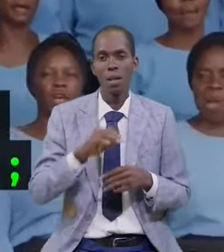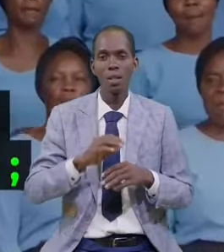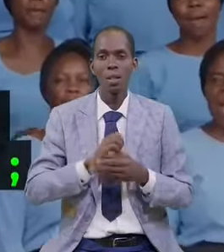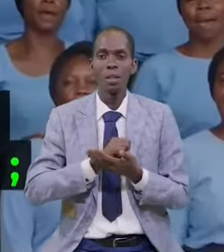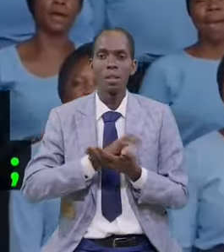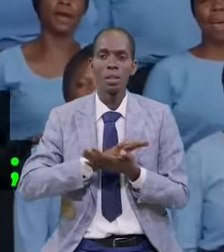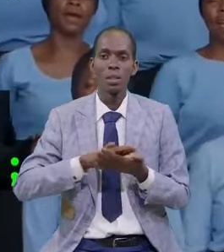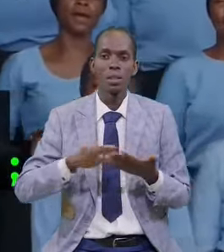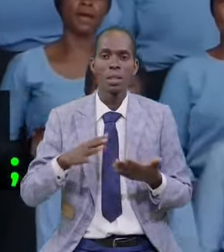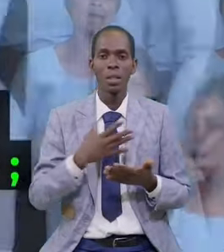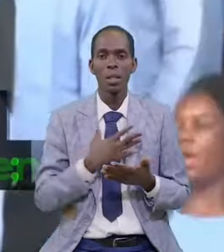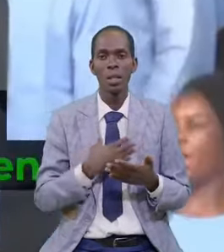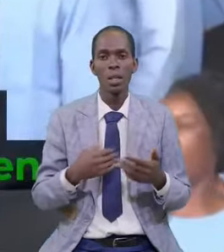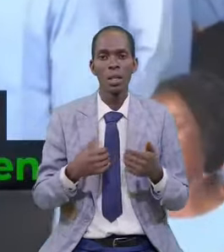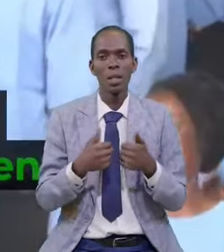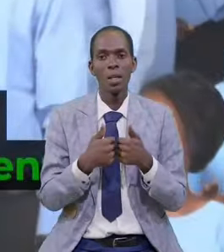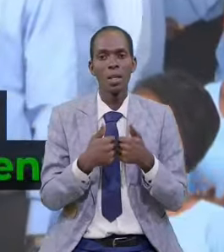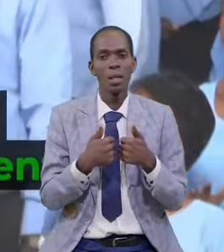and